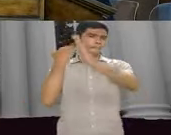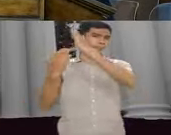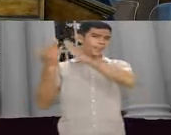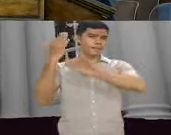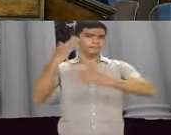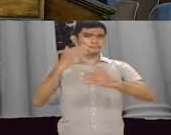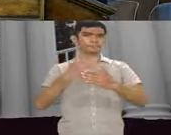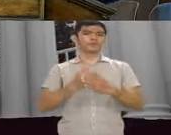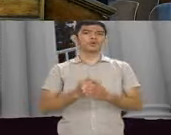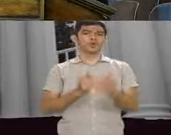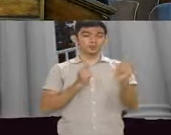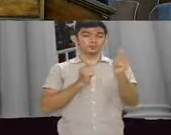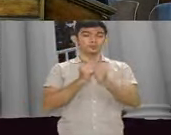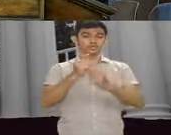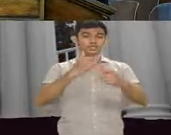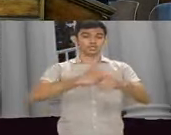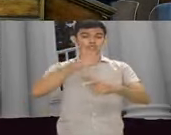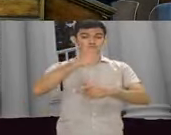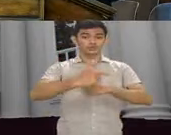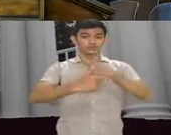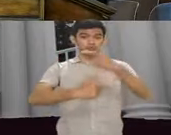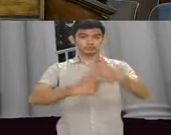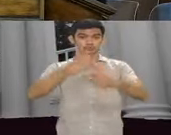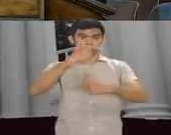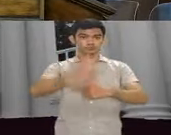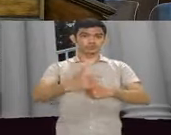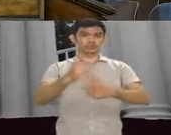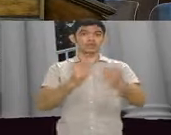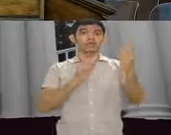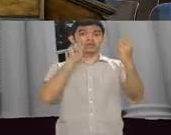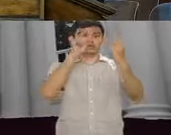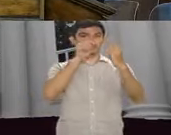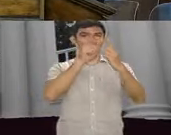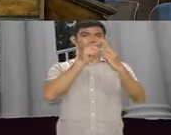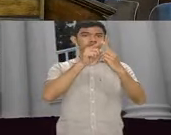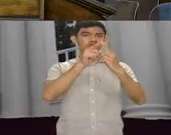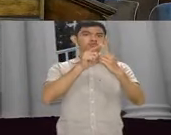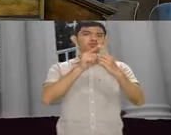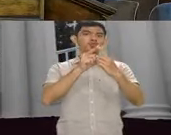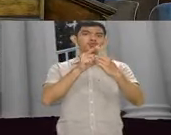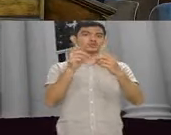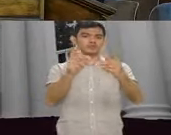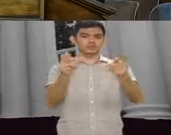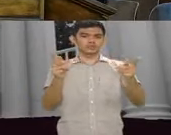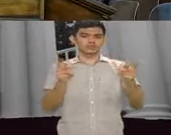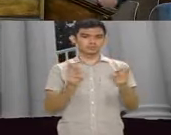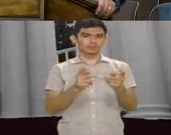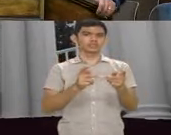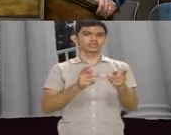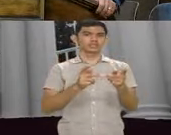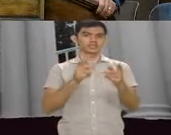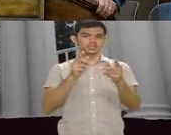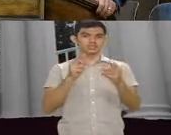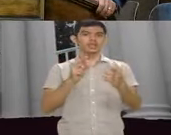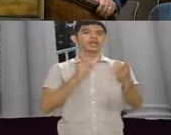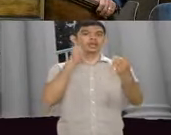generation to generation, from civilization to civilization, and on to the Roman Empire, just changing the names.